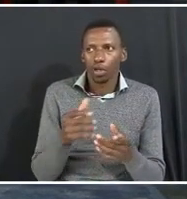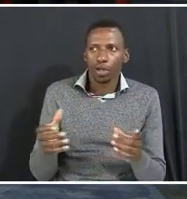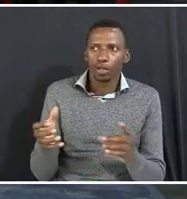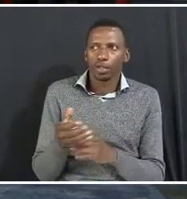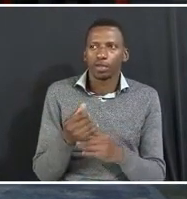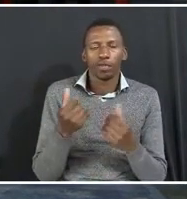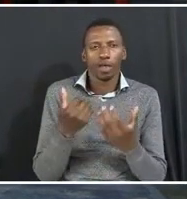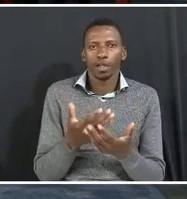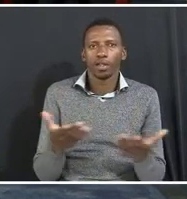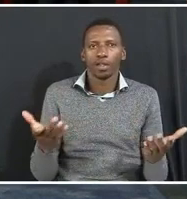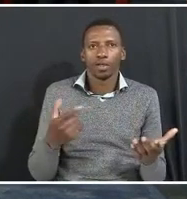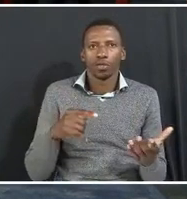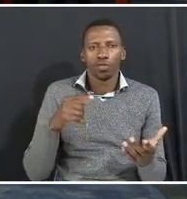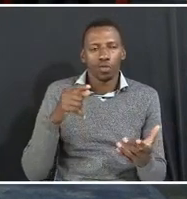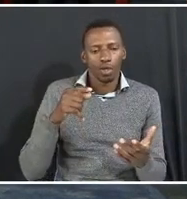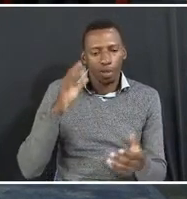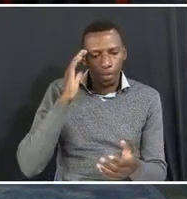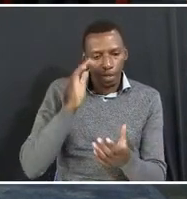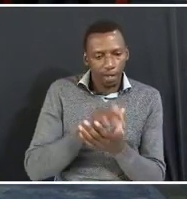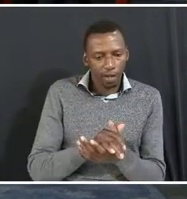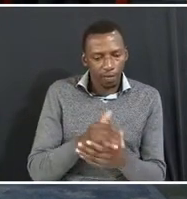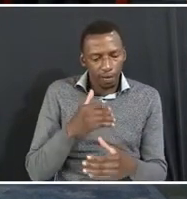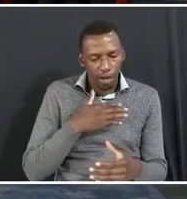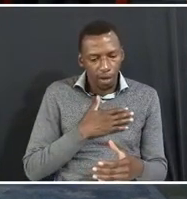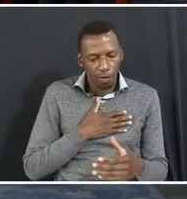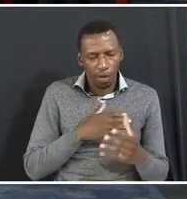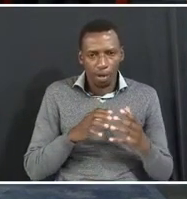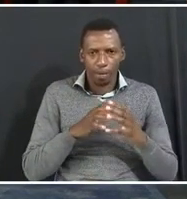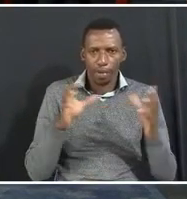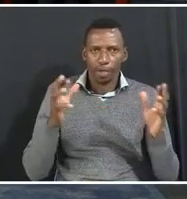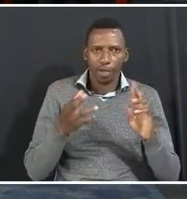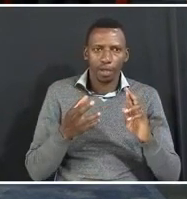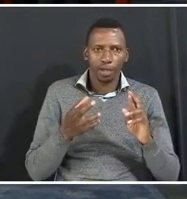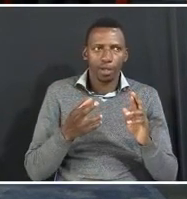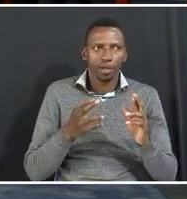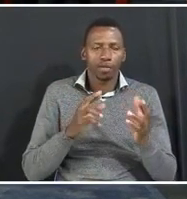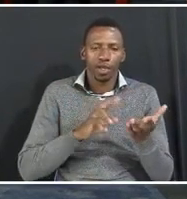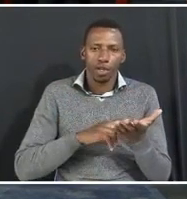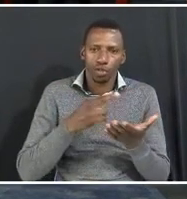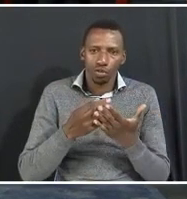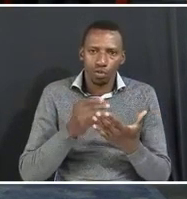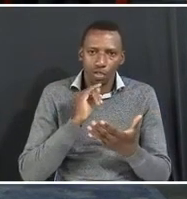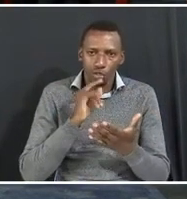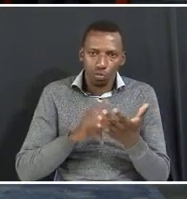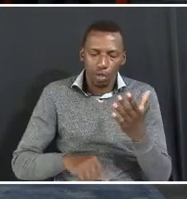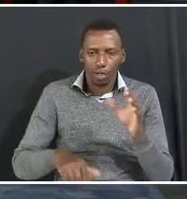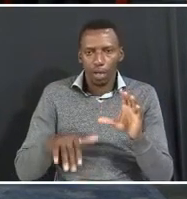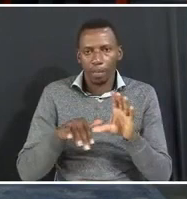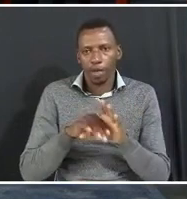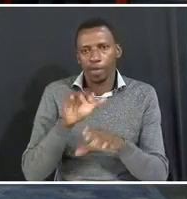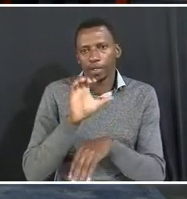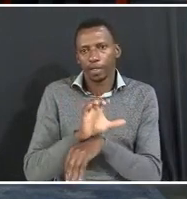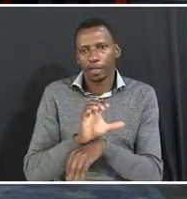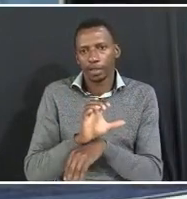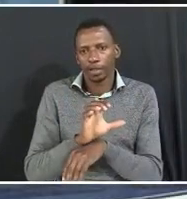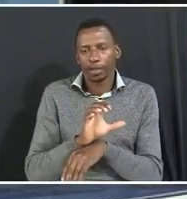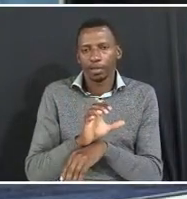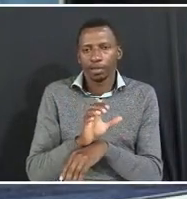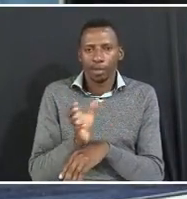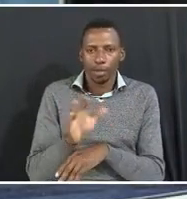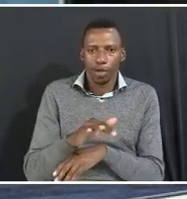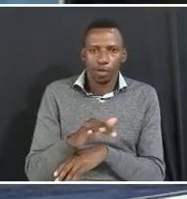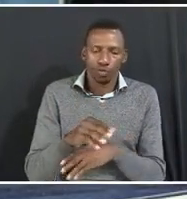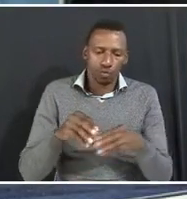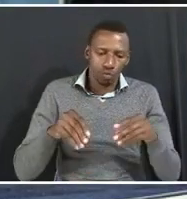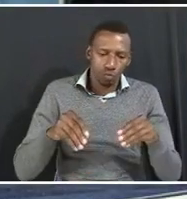we believe that our greatest resource, again, is the church membership. And it comes back to the quality of the church members and